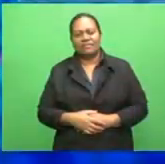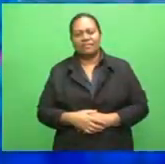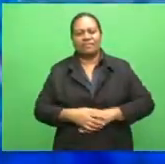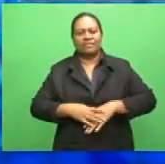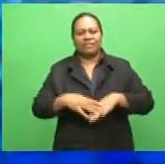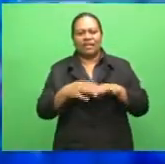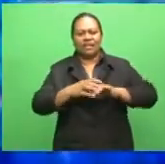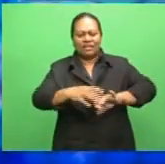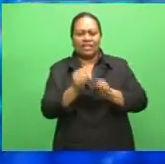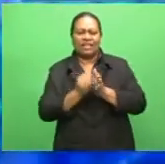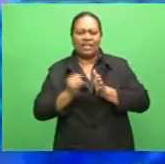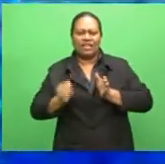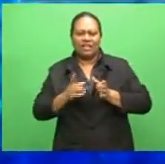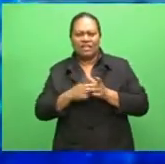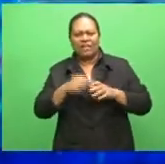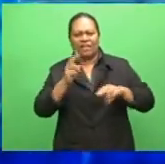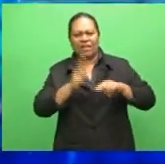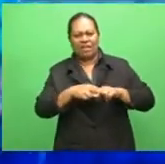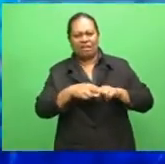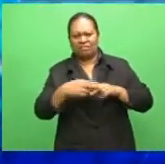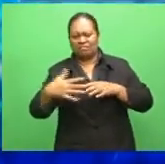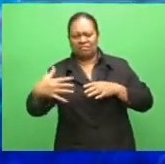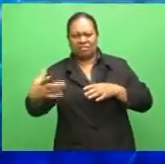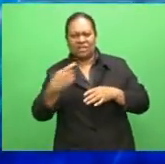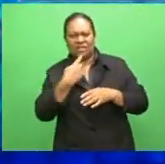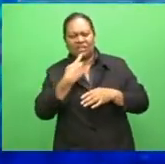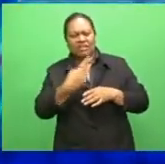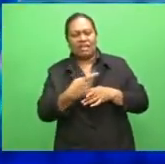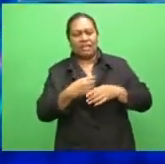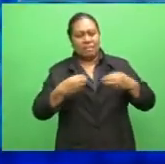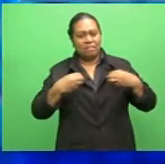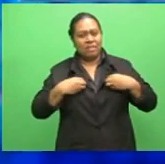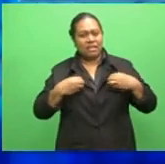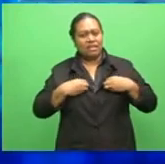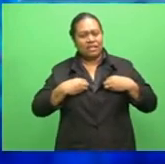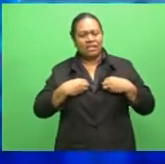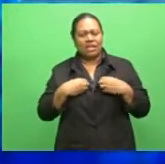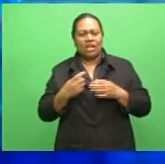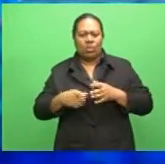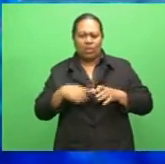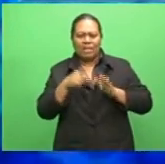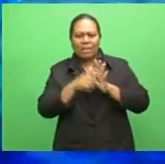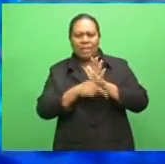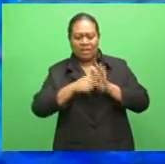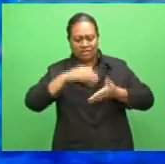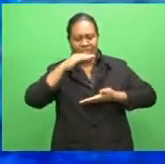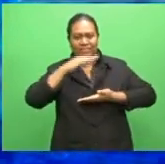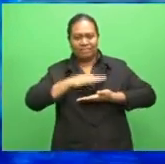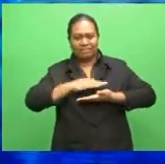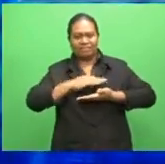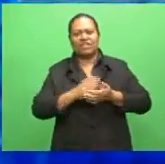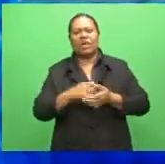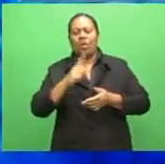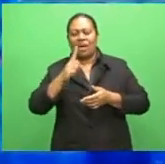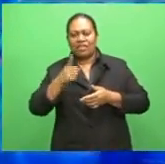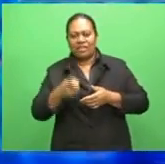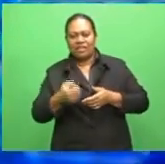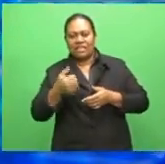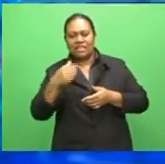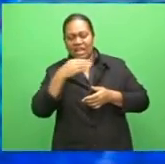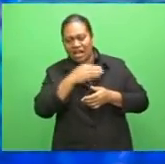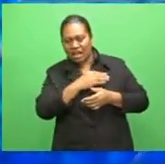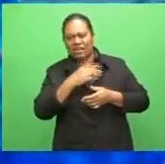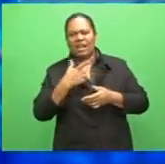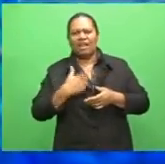Industry and Commerce Minister Fayaz Koya is optimistic that businesses will comply with the price reductions on 1,600 after